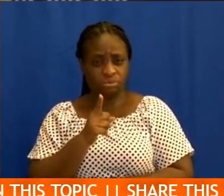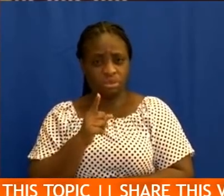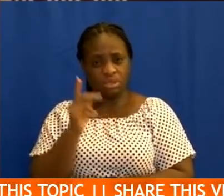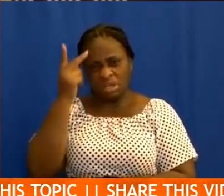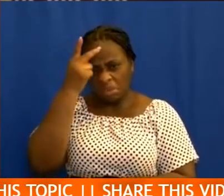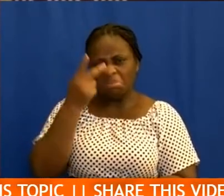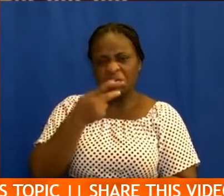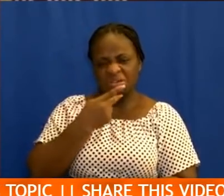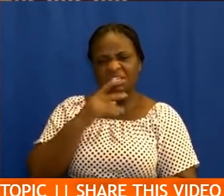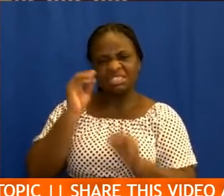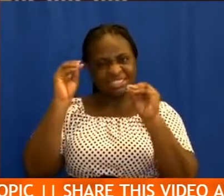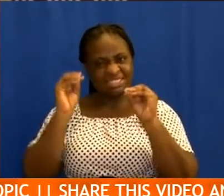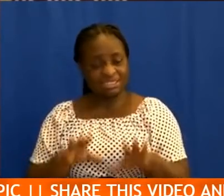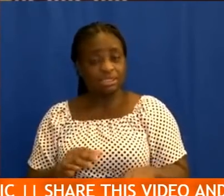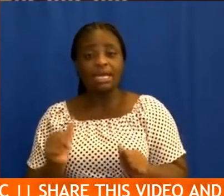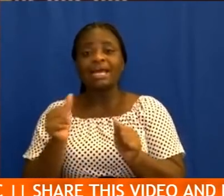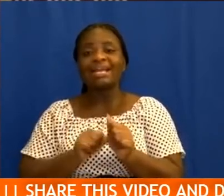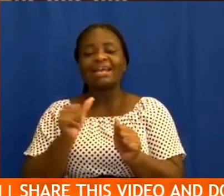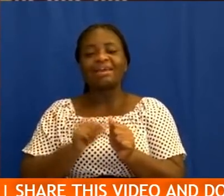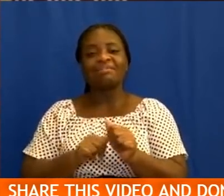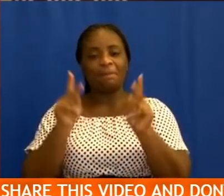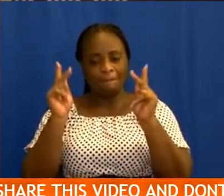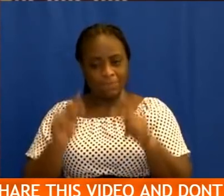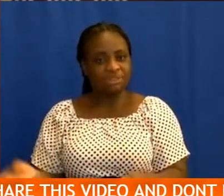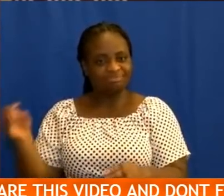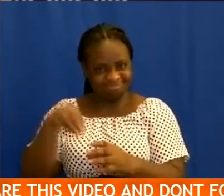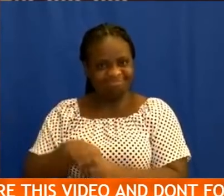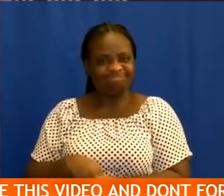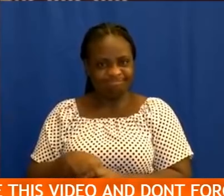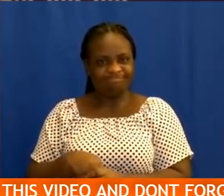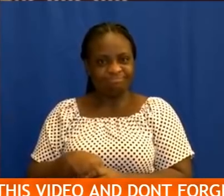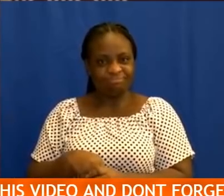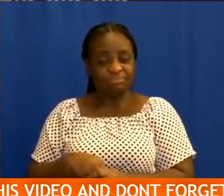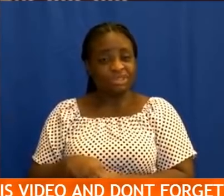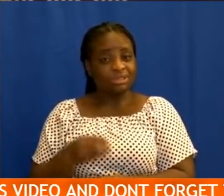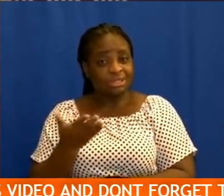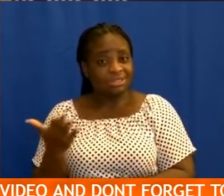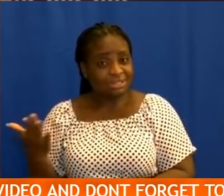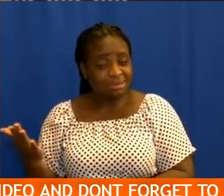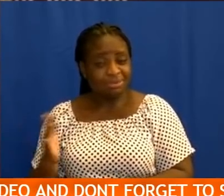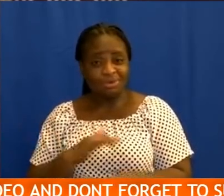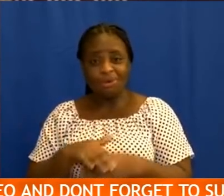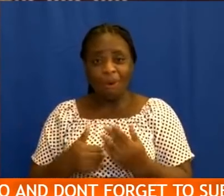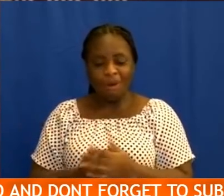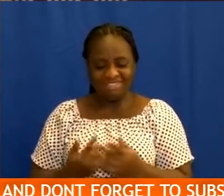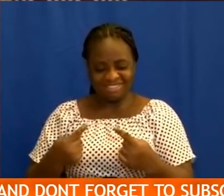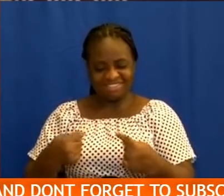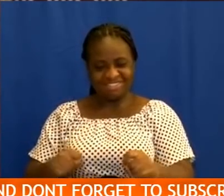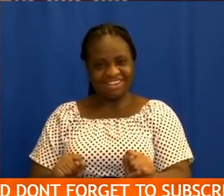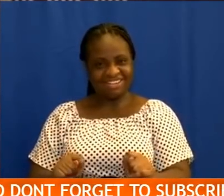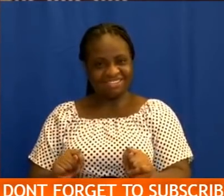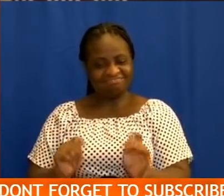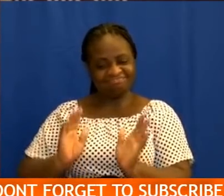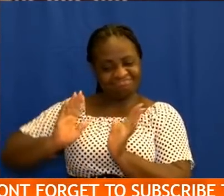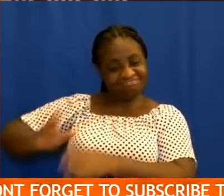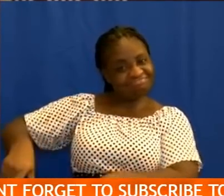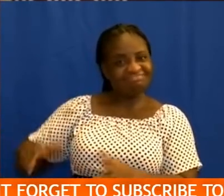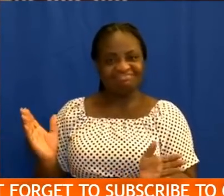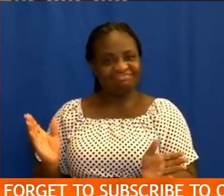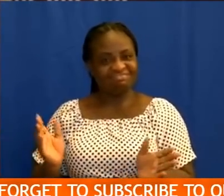your parents, teachers, and everybody involved. This is something we should all try to put behind